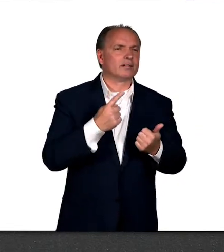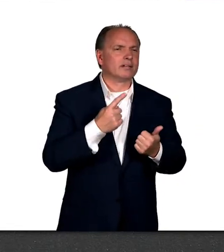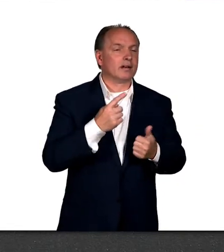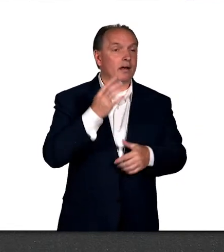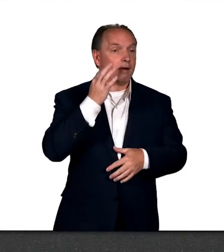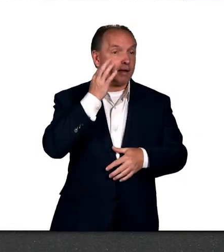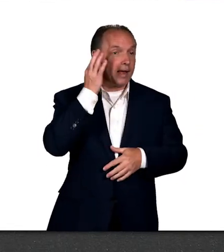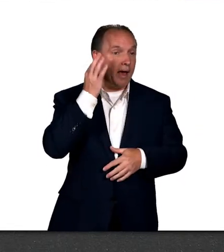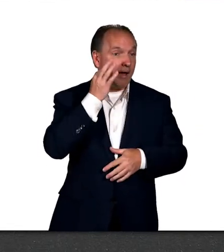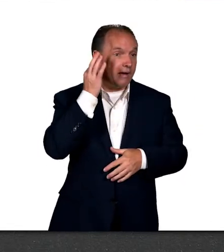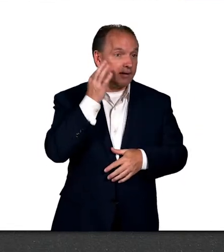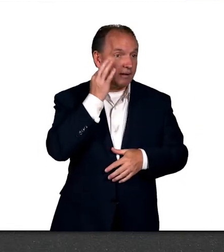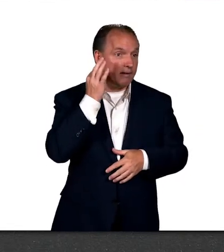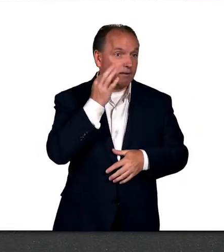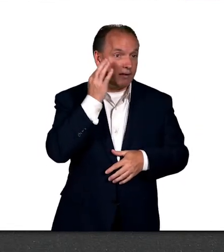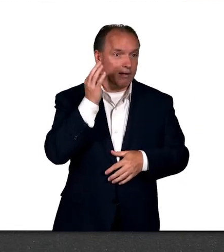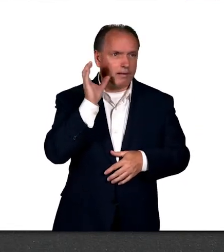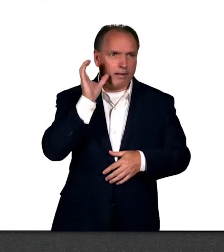Cat.